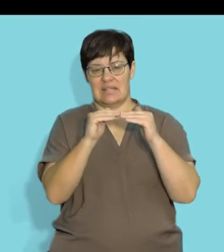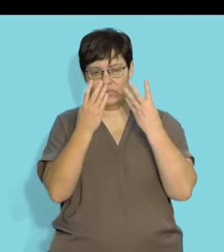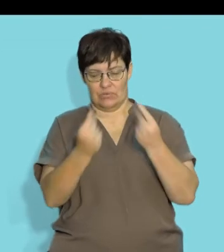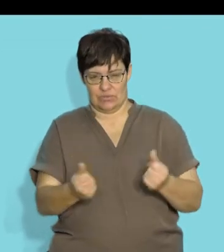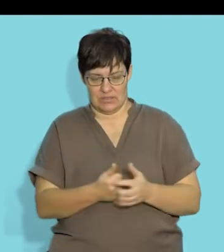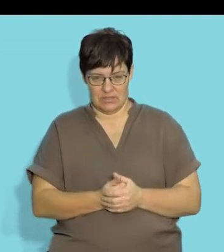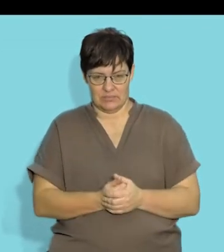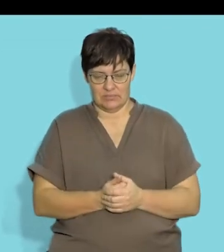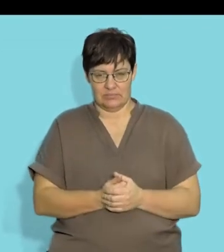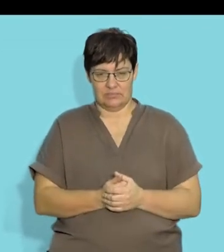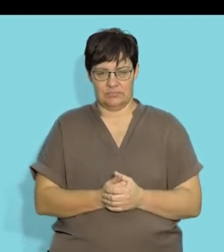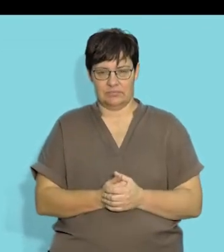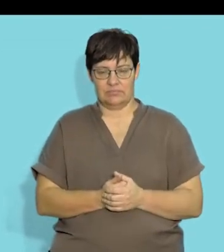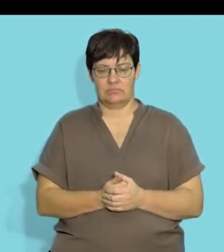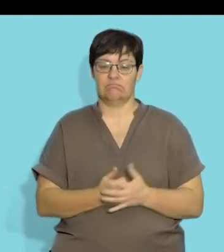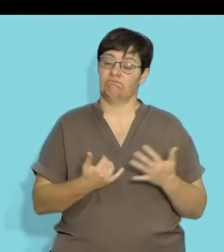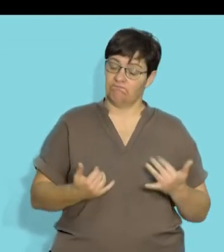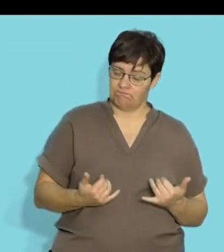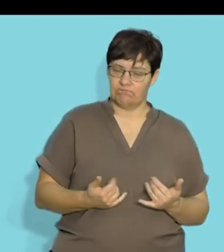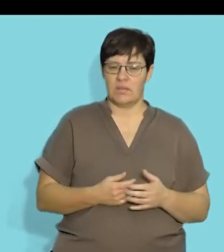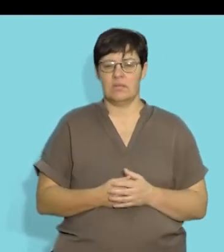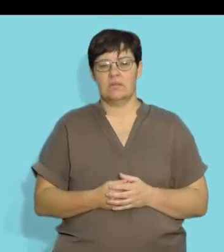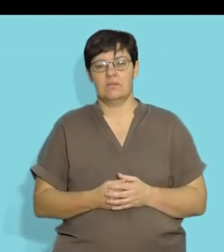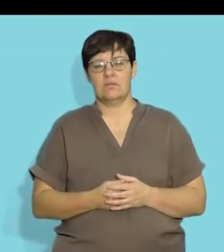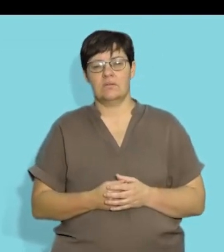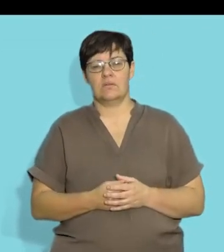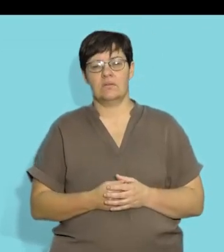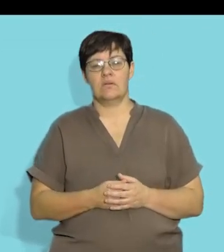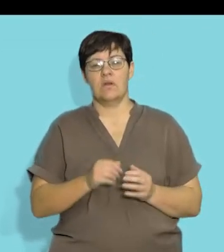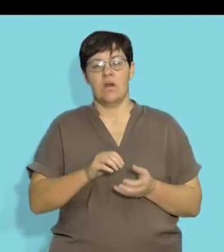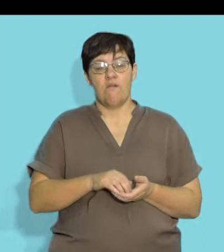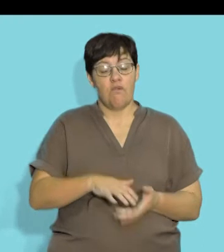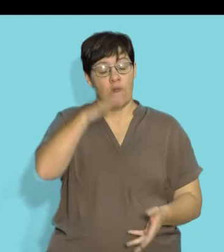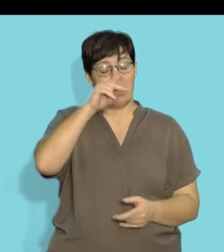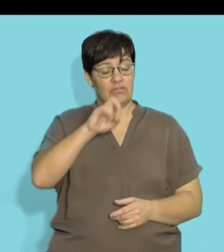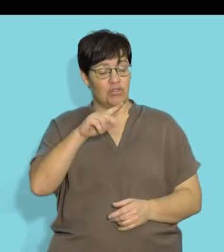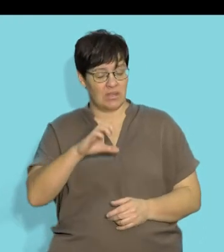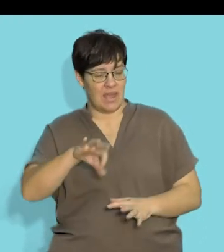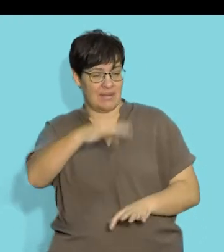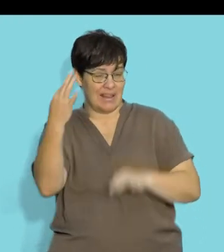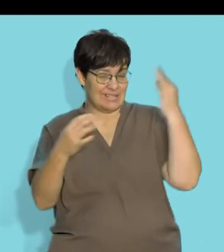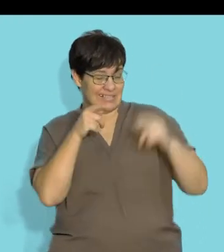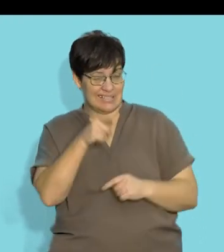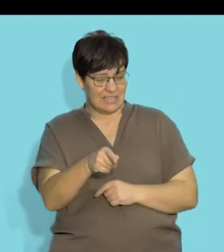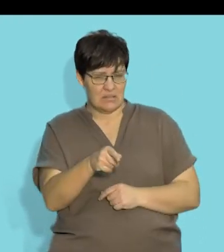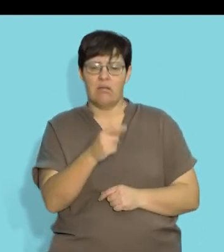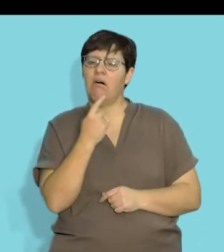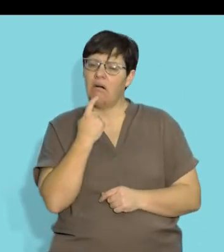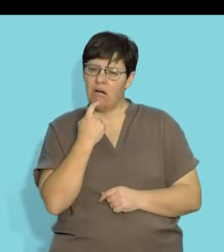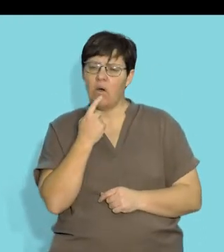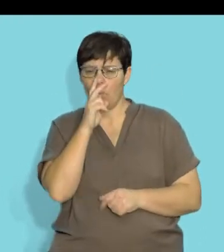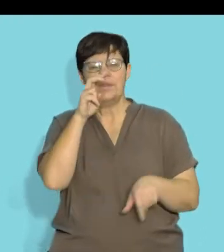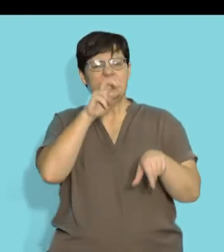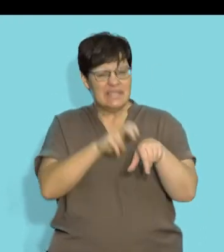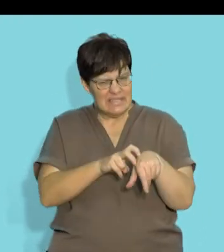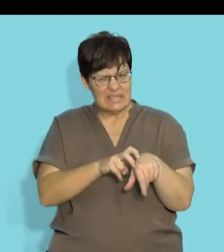right? Okay. Now, in as far as volumetric analysis is concerned, what is it that we require to carry